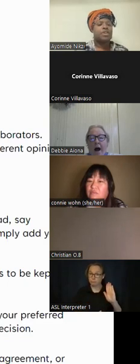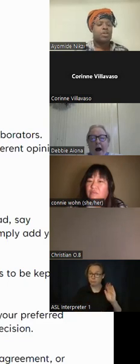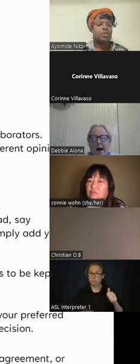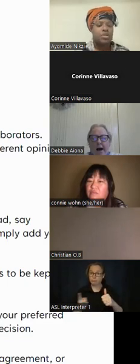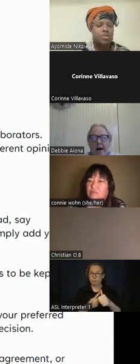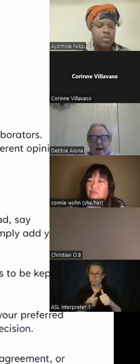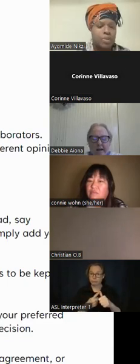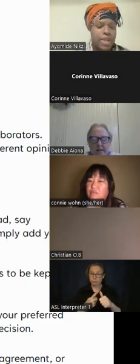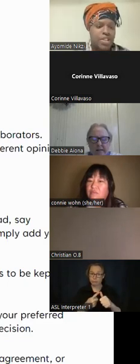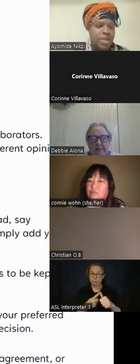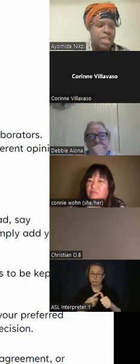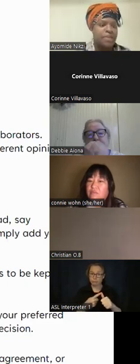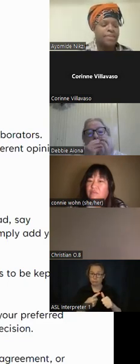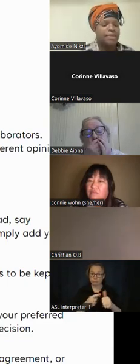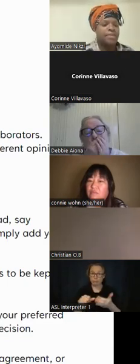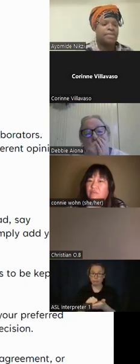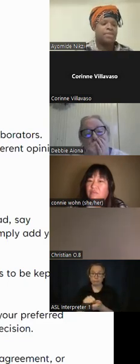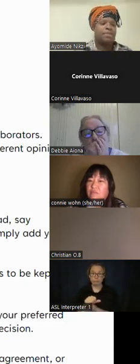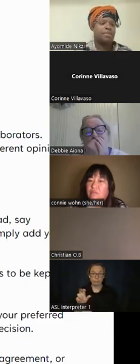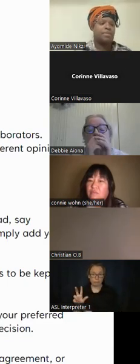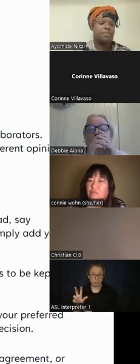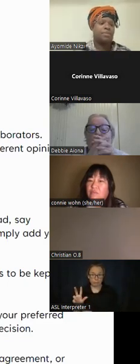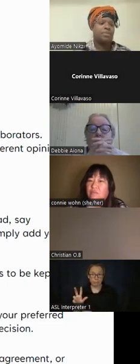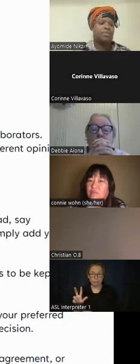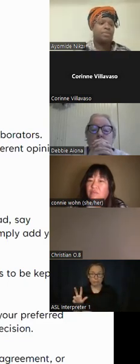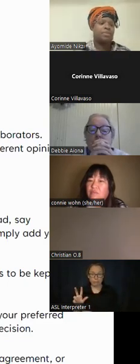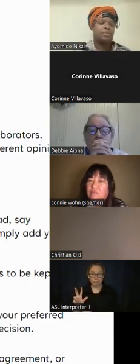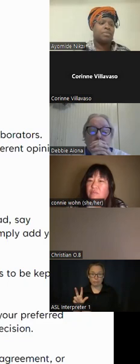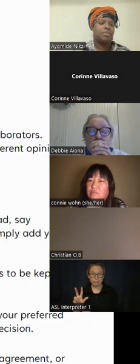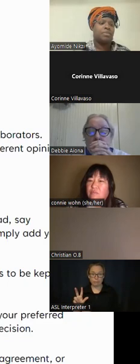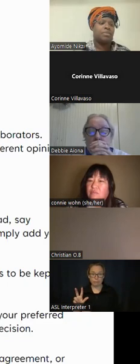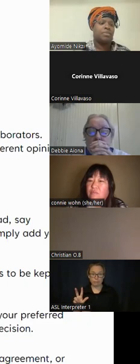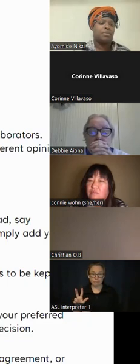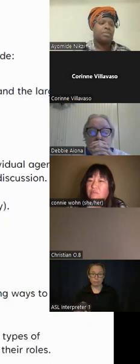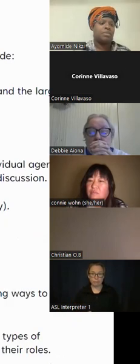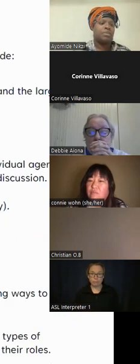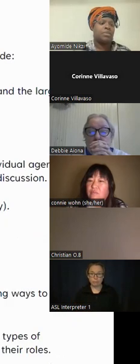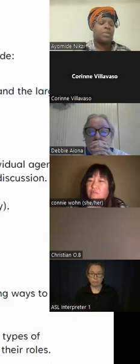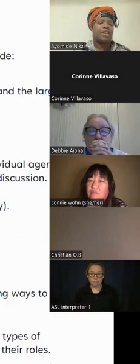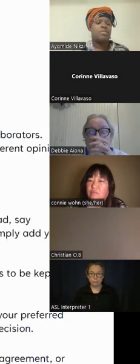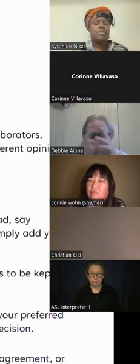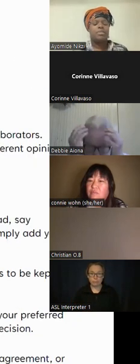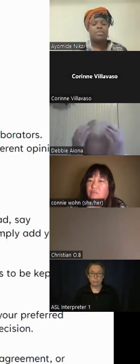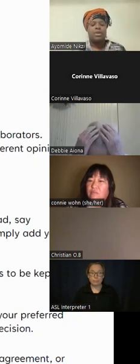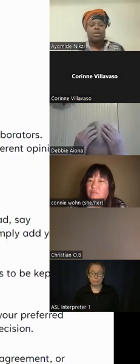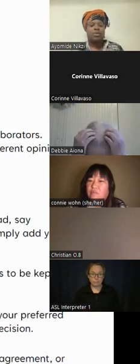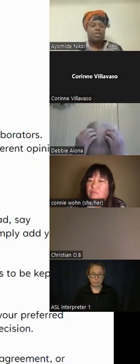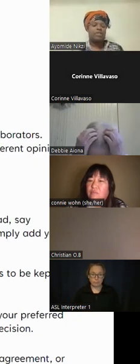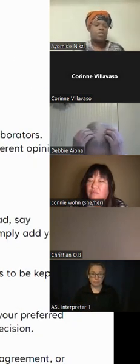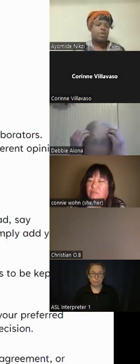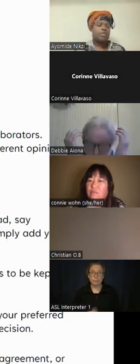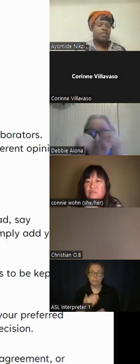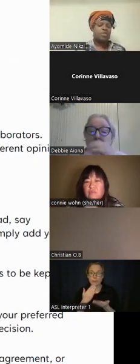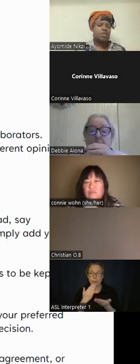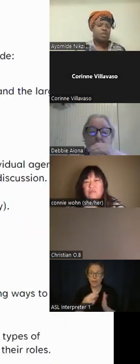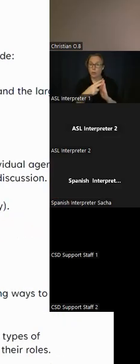If you could go to page 3. Thank you. We'll read the